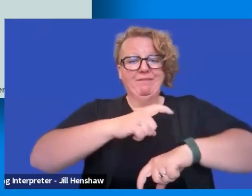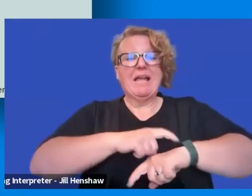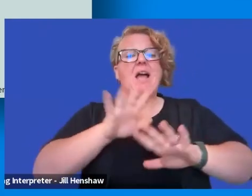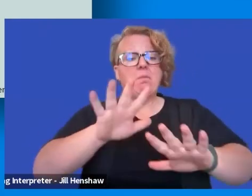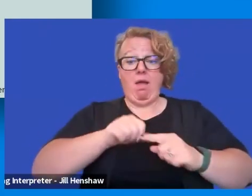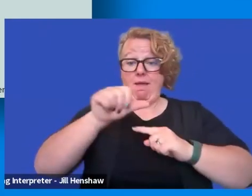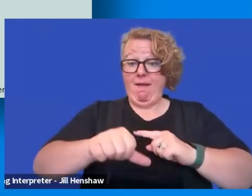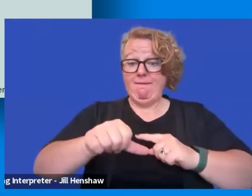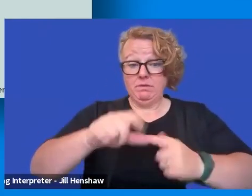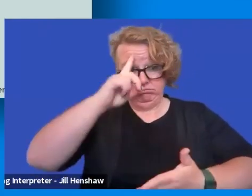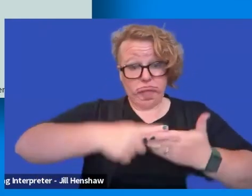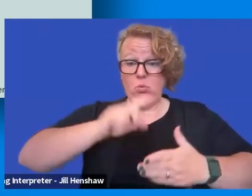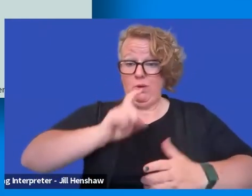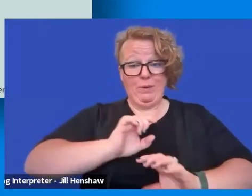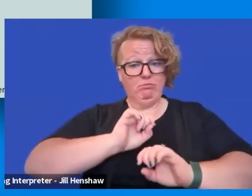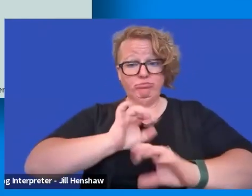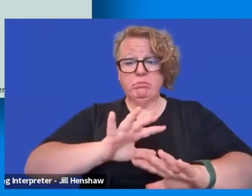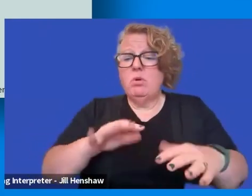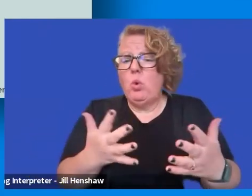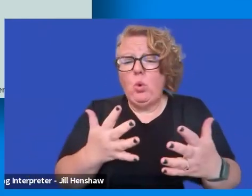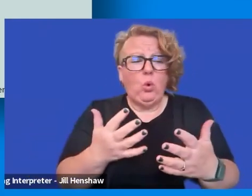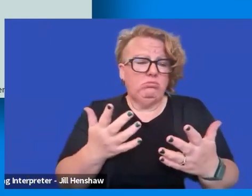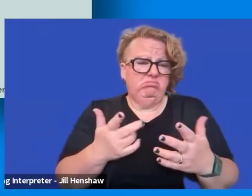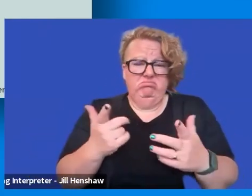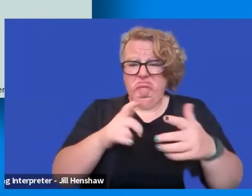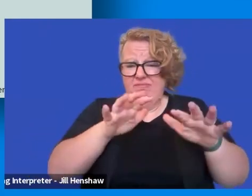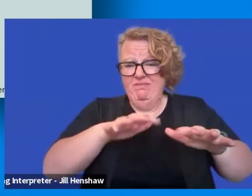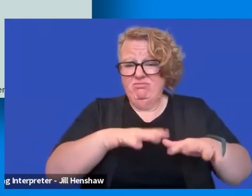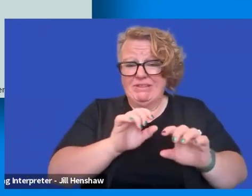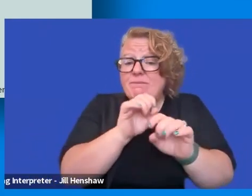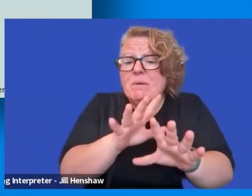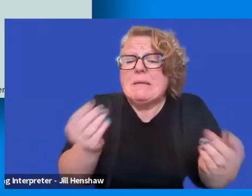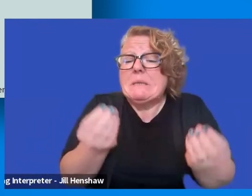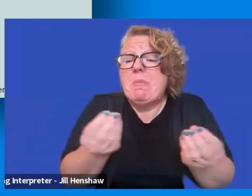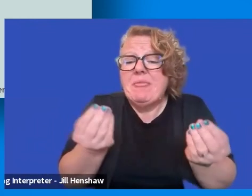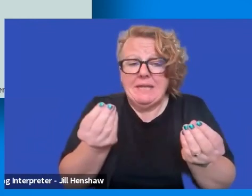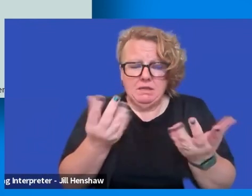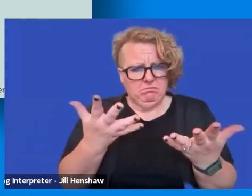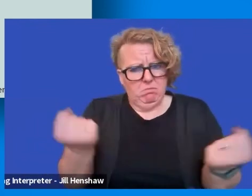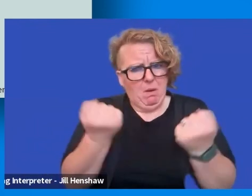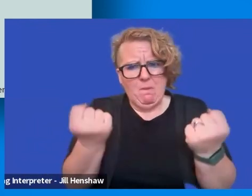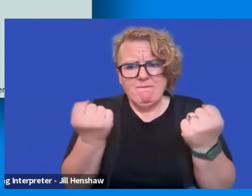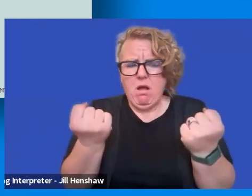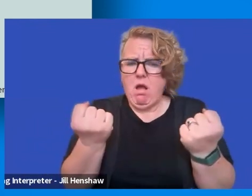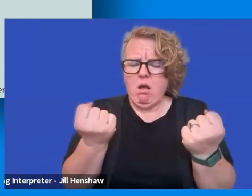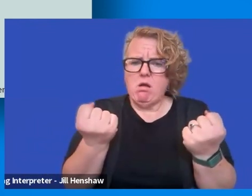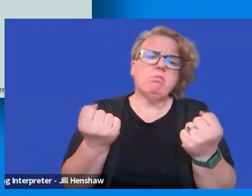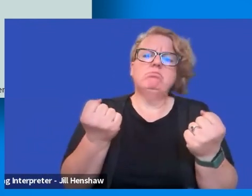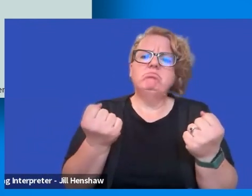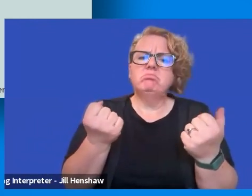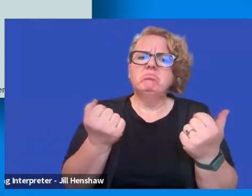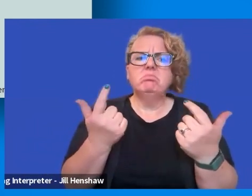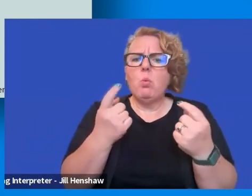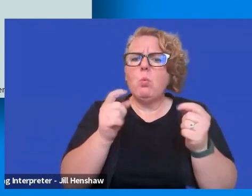webinar or to create some digital written feedback to applicants, which is a very powerful